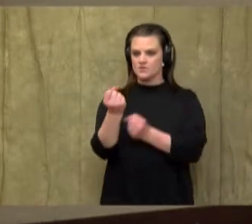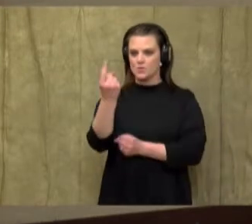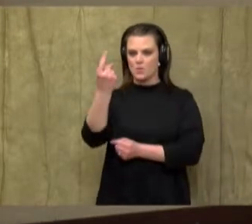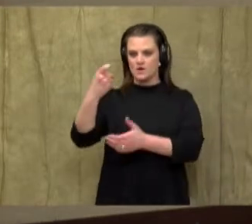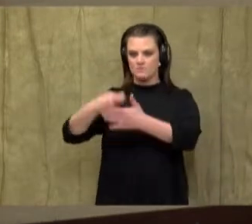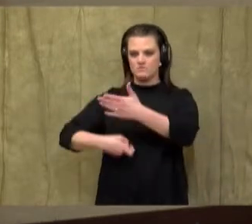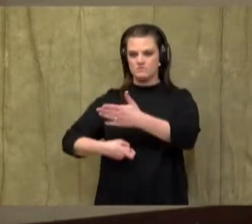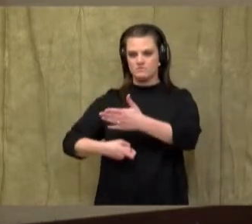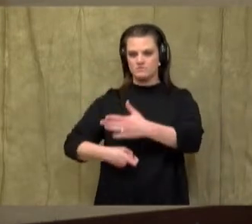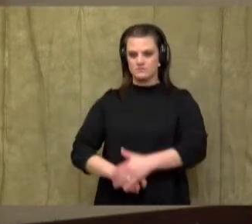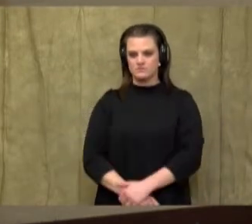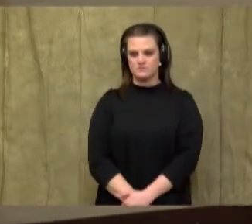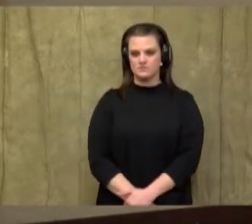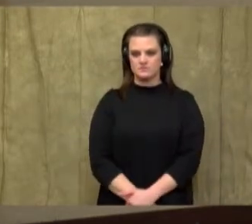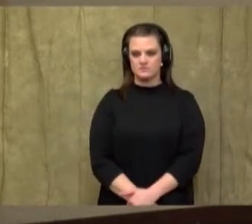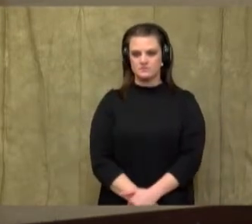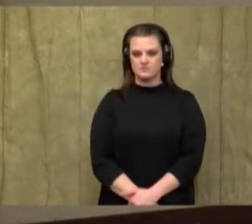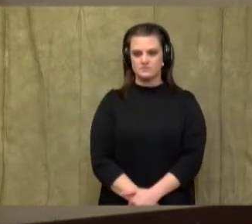yogurt cup cost?